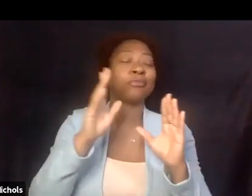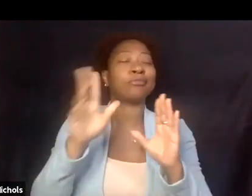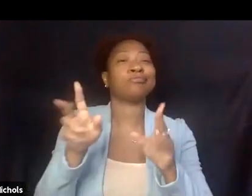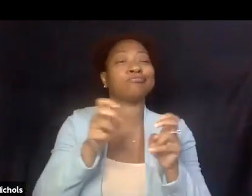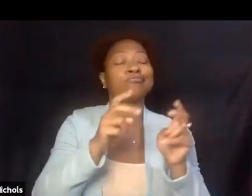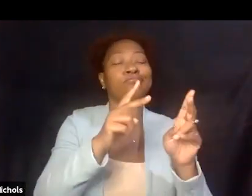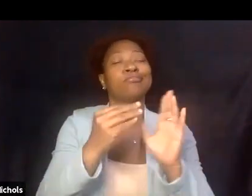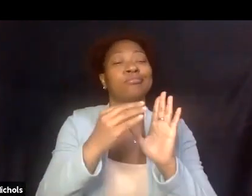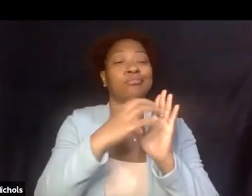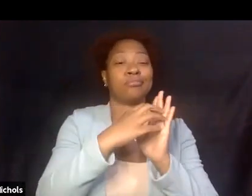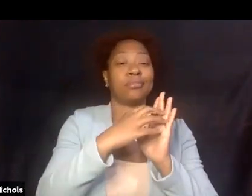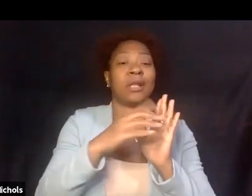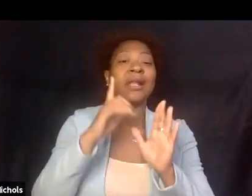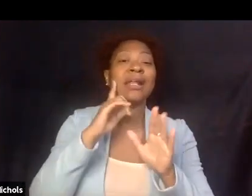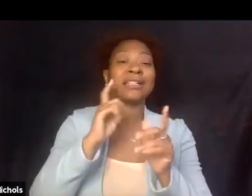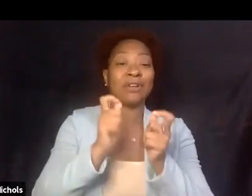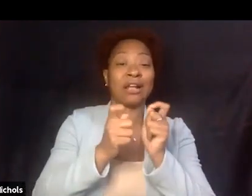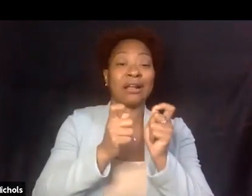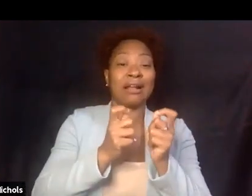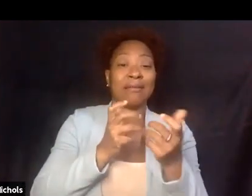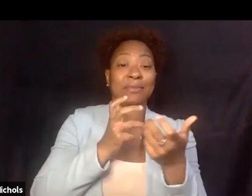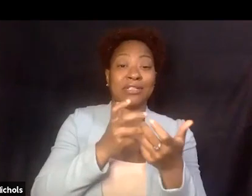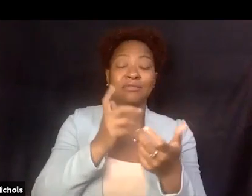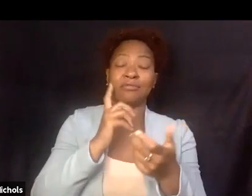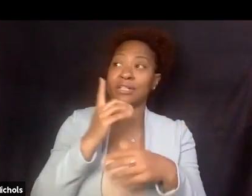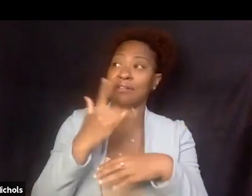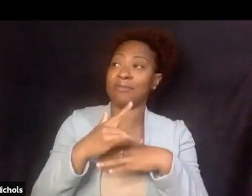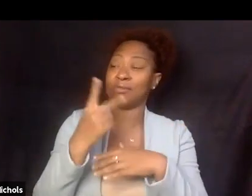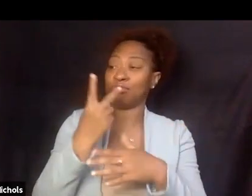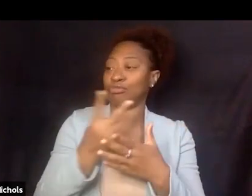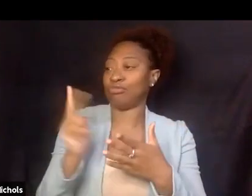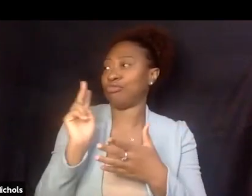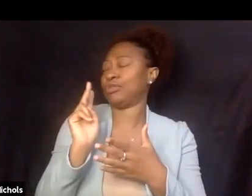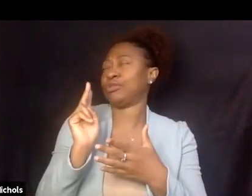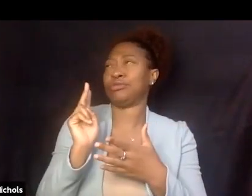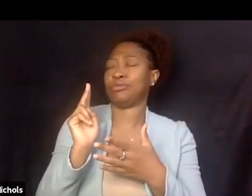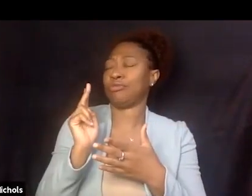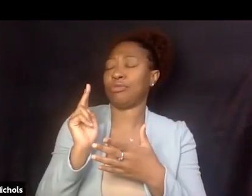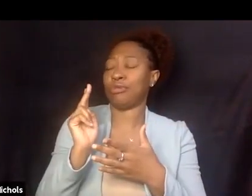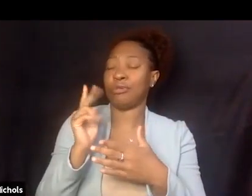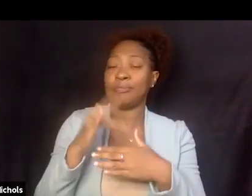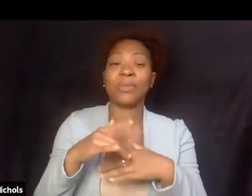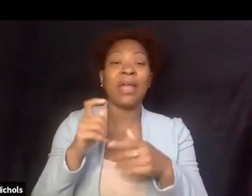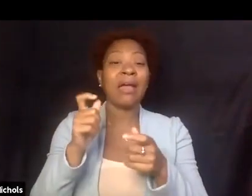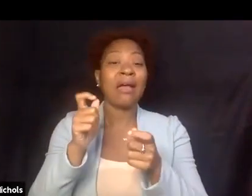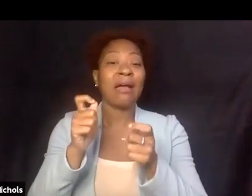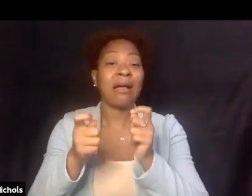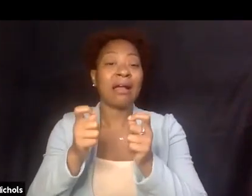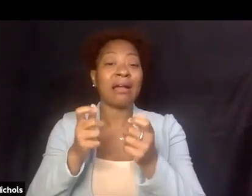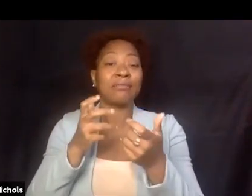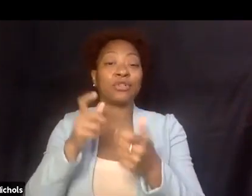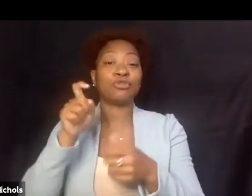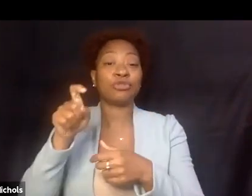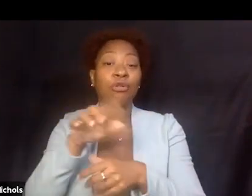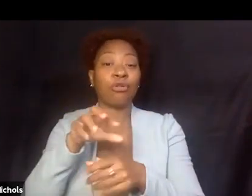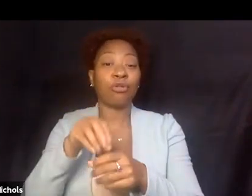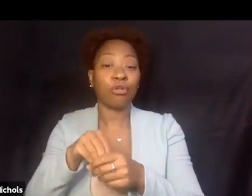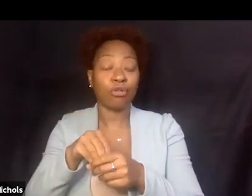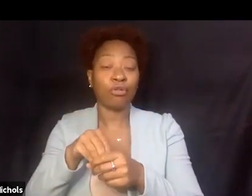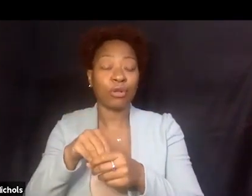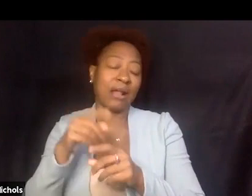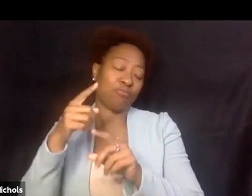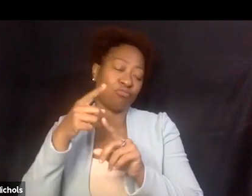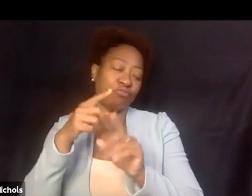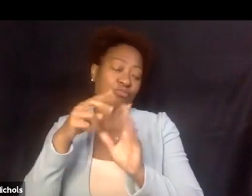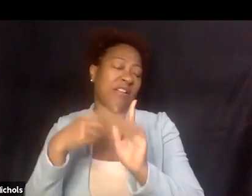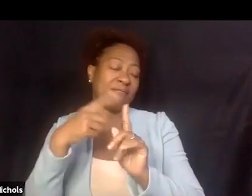is CRLT's advice, and this was available a couple of weeks ago when we were playing around with this presentation. Accommodations, you should also include, and now I'm reading from the